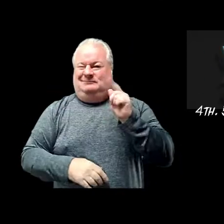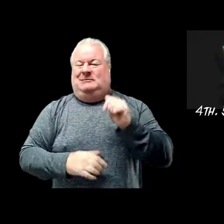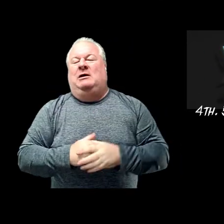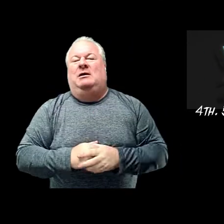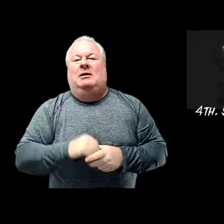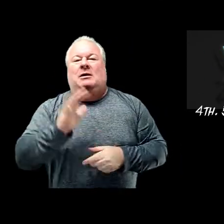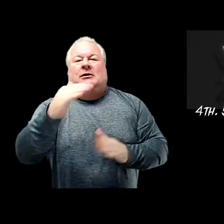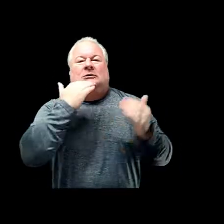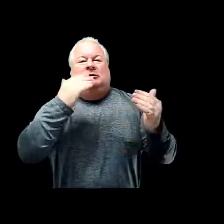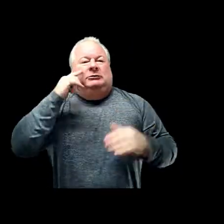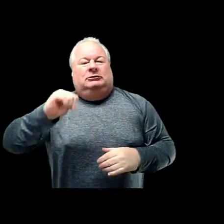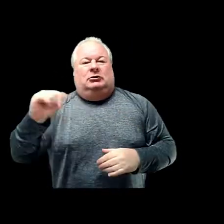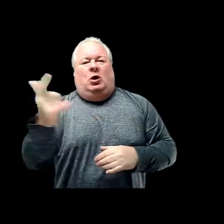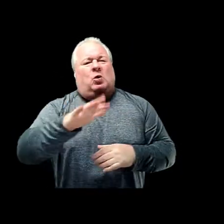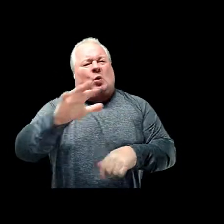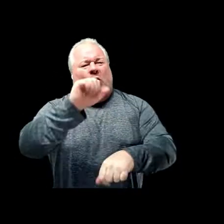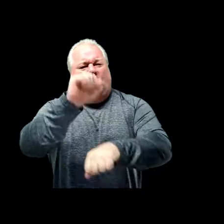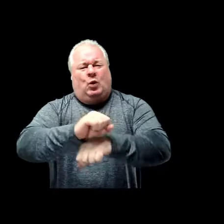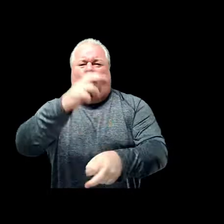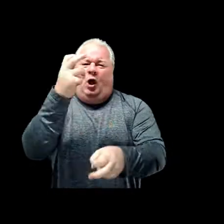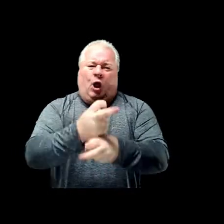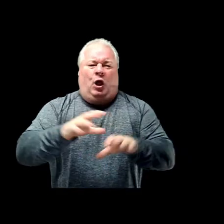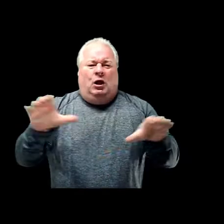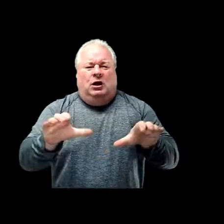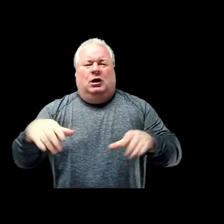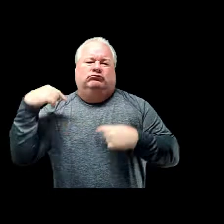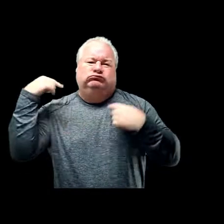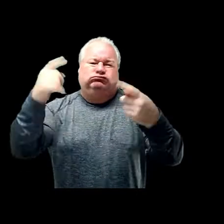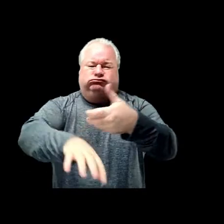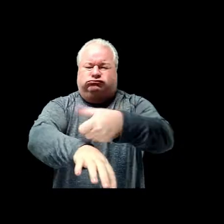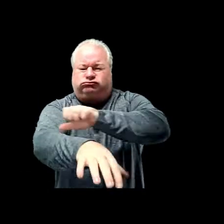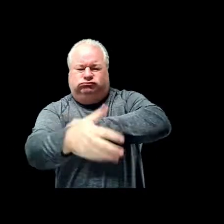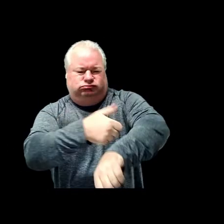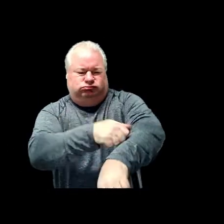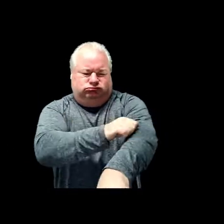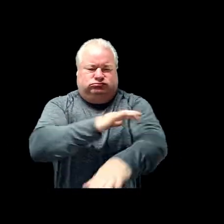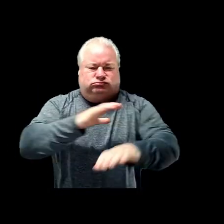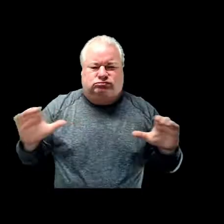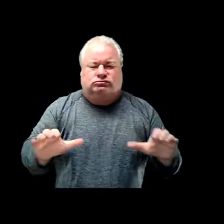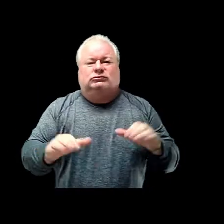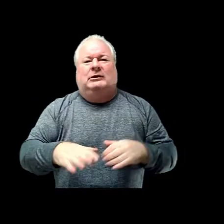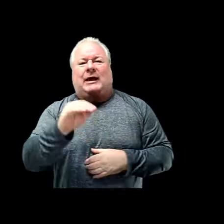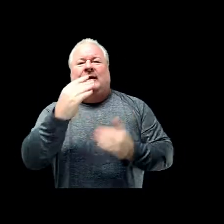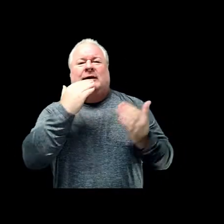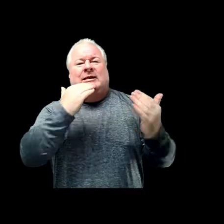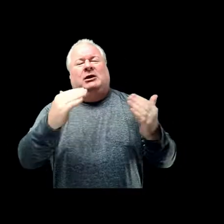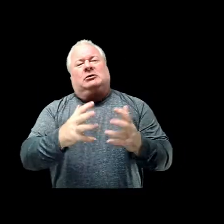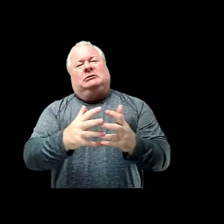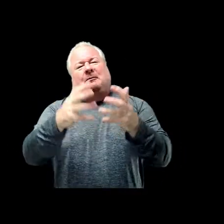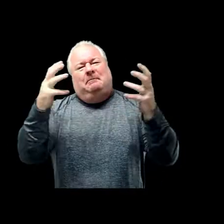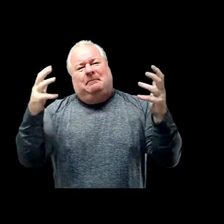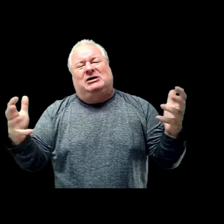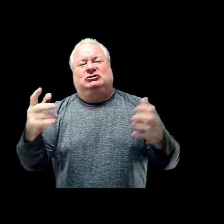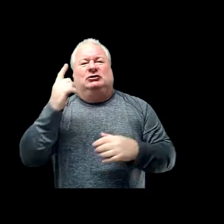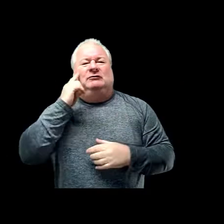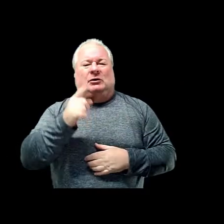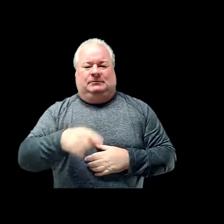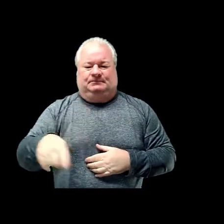2020-2021. Thank you for all of your hard work, those of you who are running, and thank you so